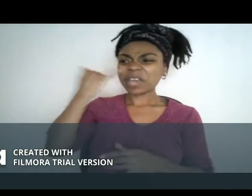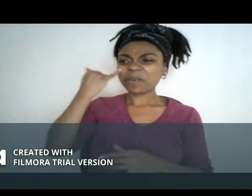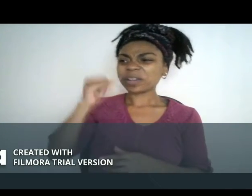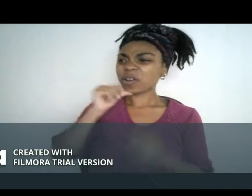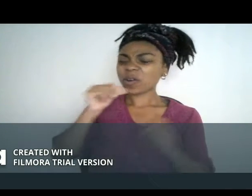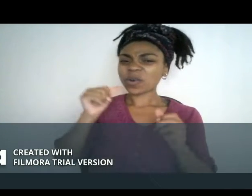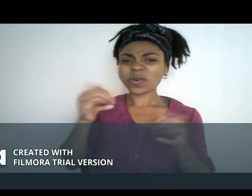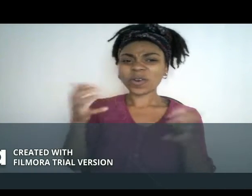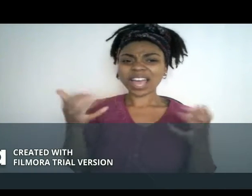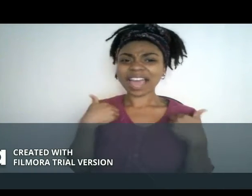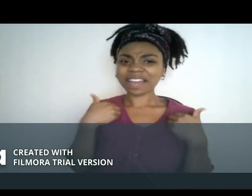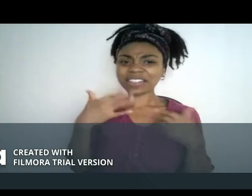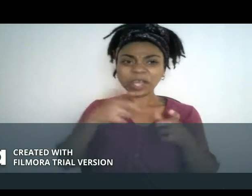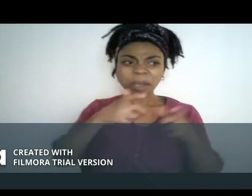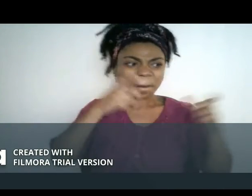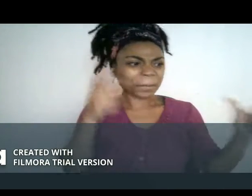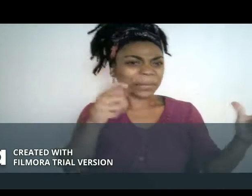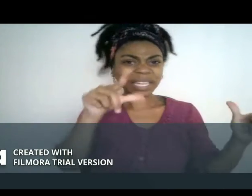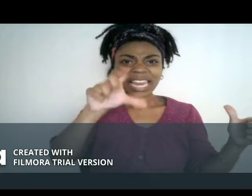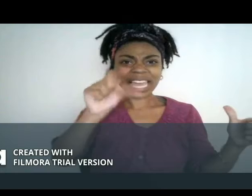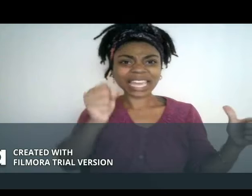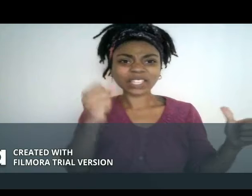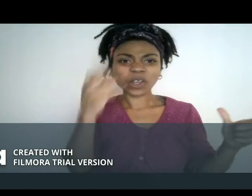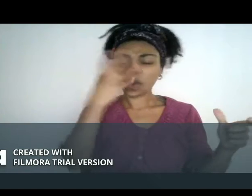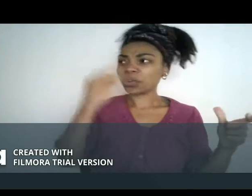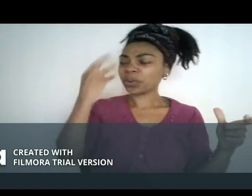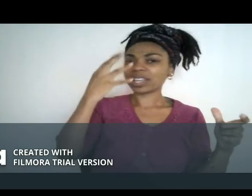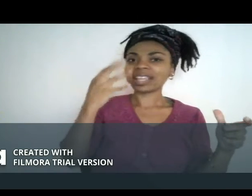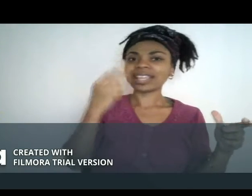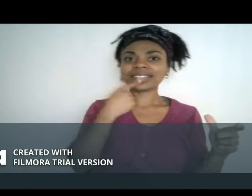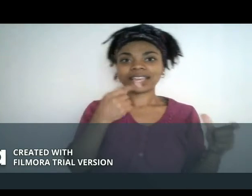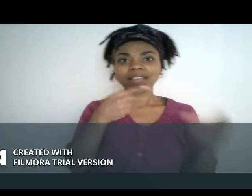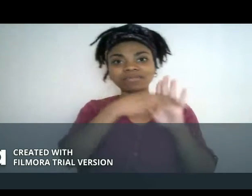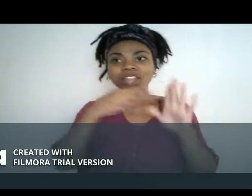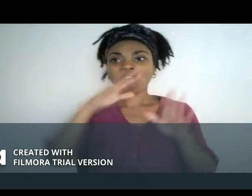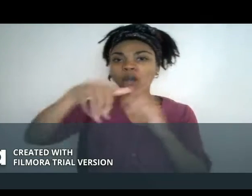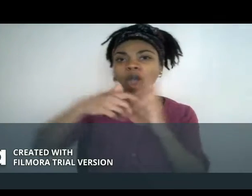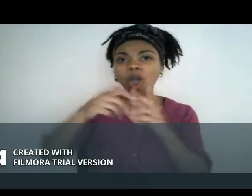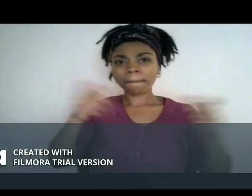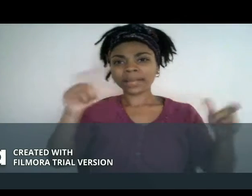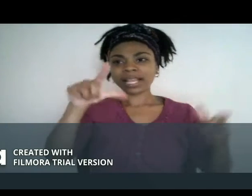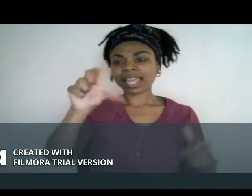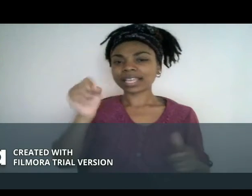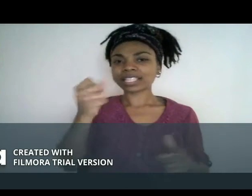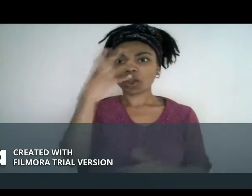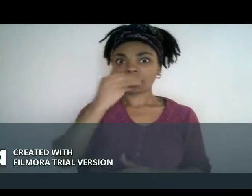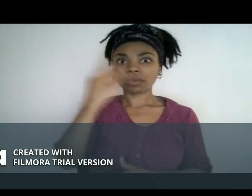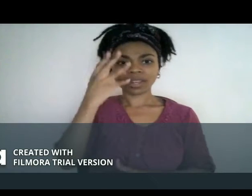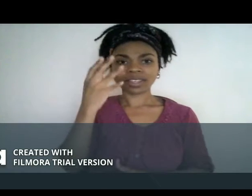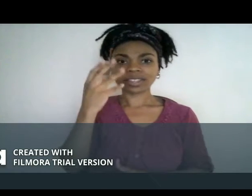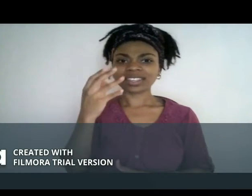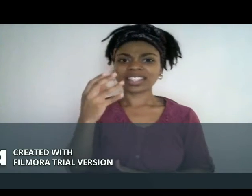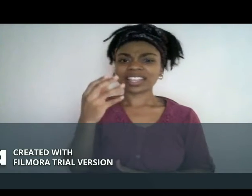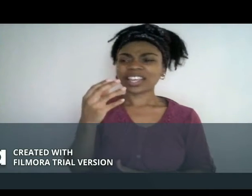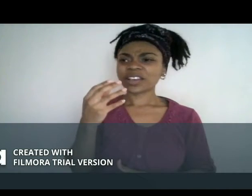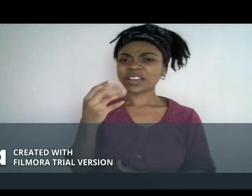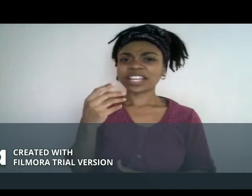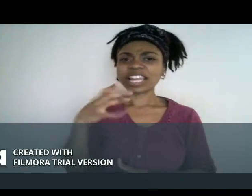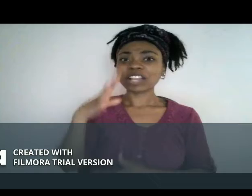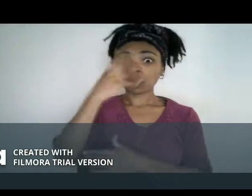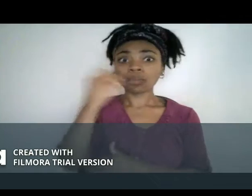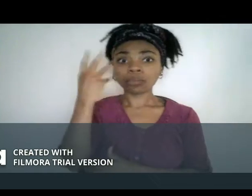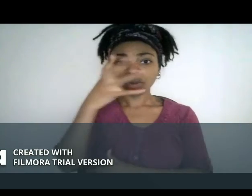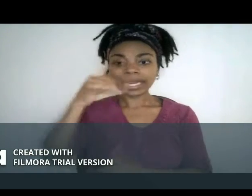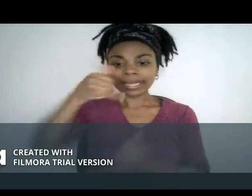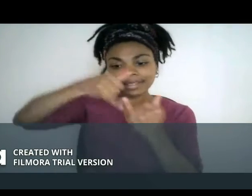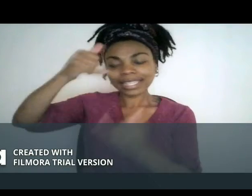if you don't have big old pretty legs, that's what they call it, like all big legs are pretty, I guess. Big old pretty legs, then you can't wear a dress.